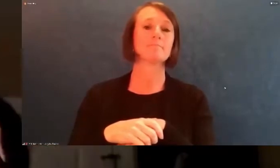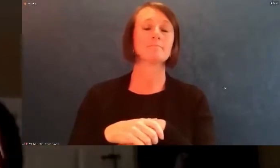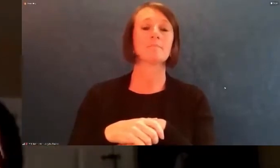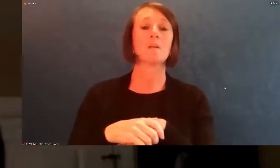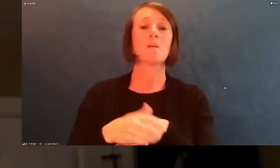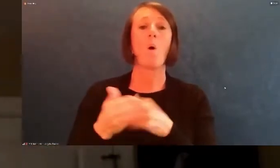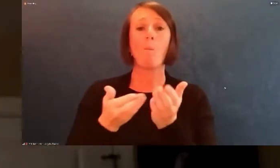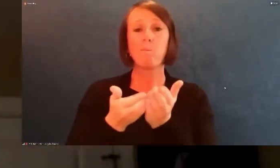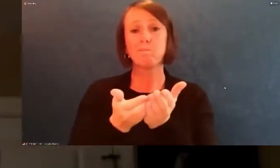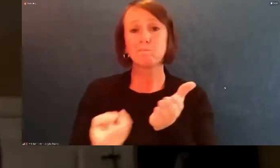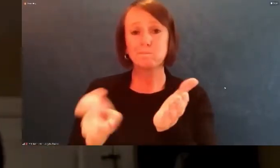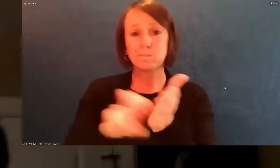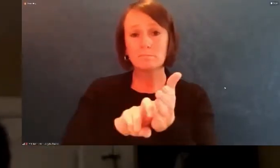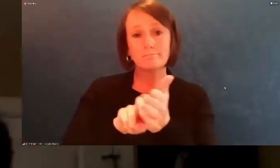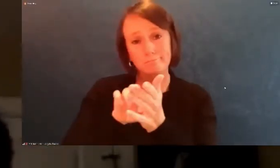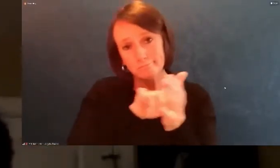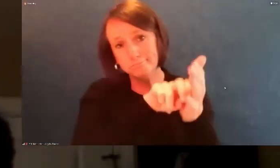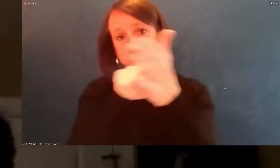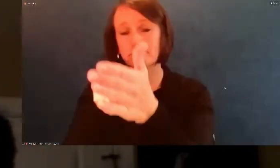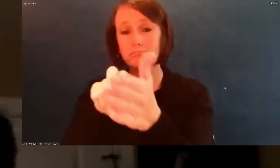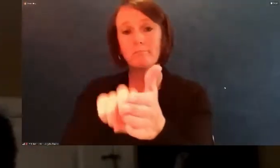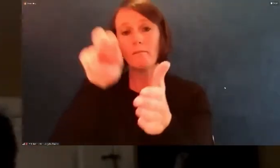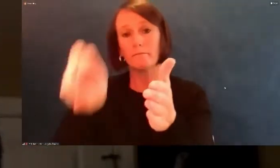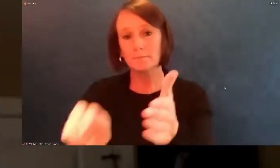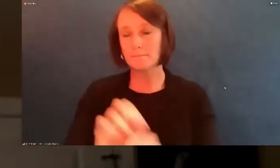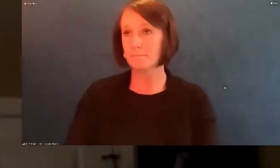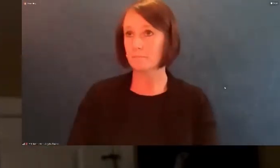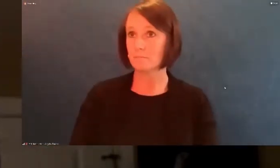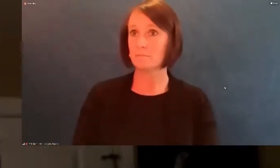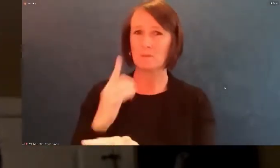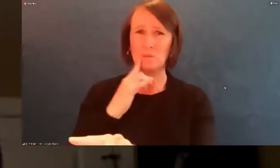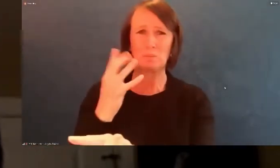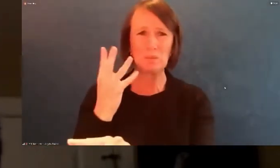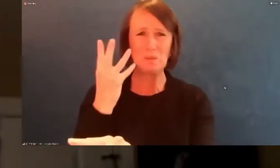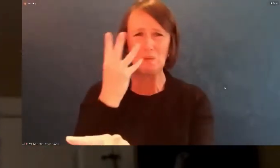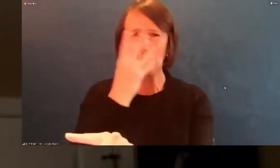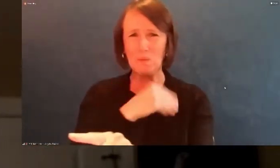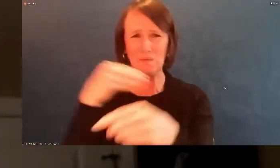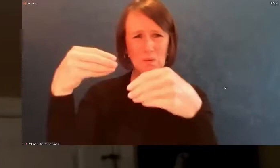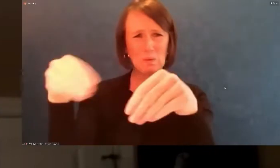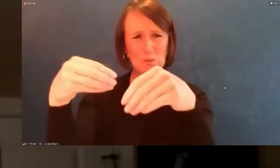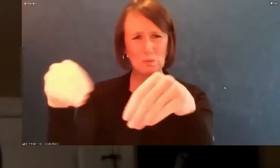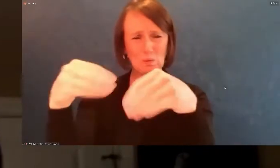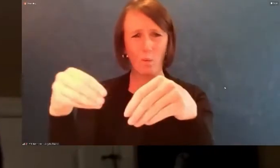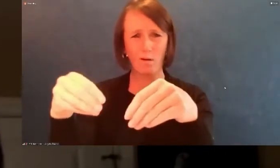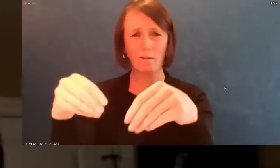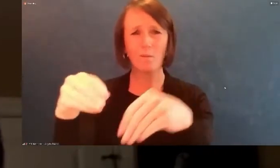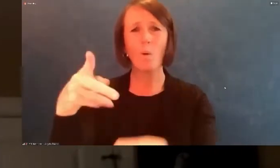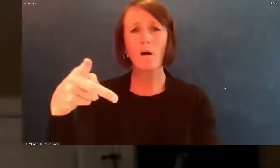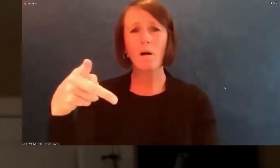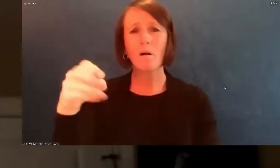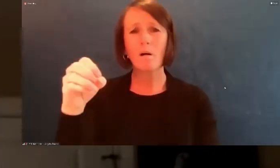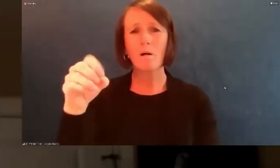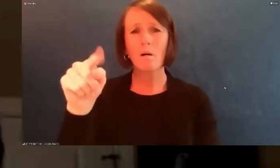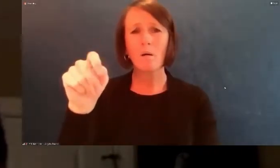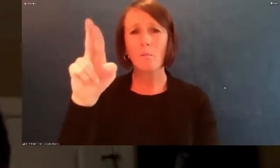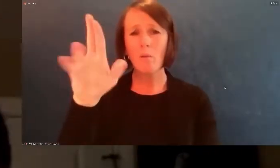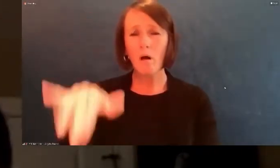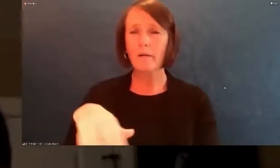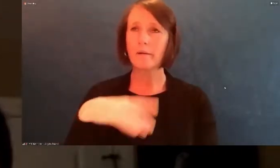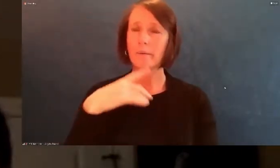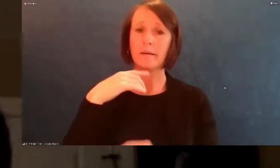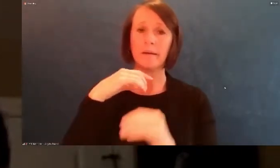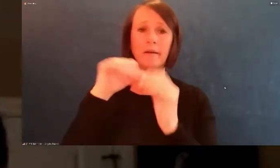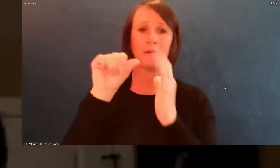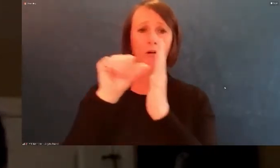it is a studio for pottery. They do carvings. And one of these days, I'm going to